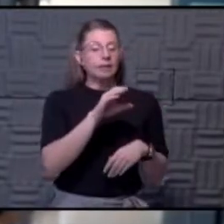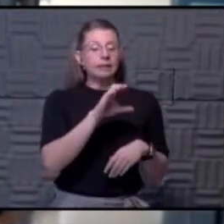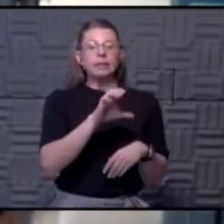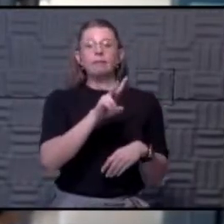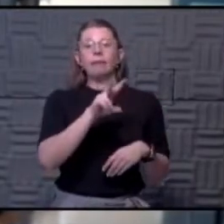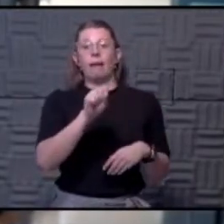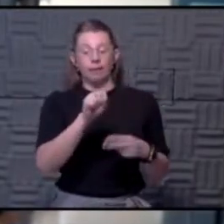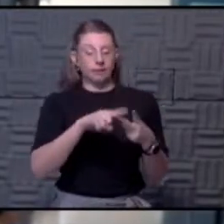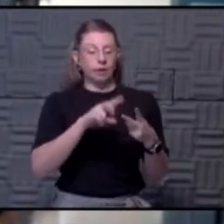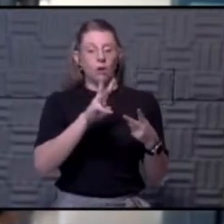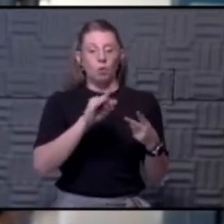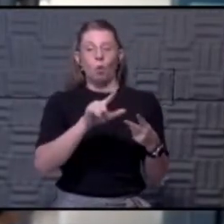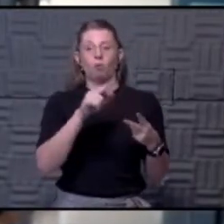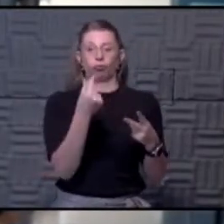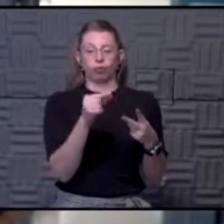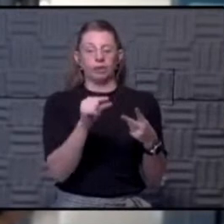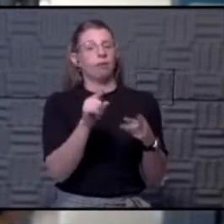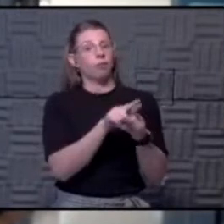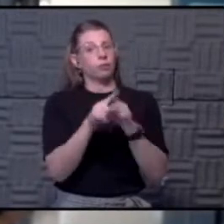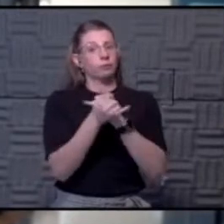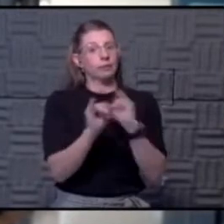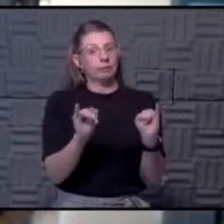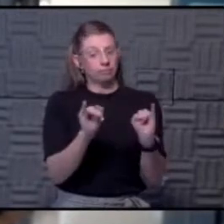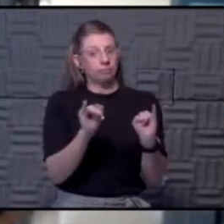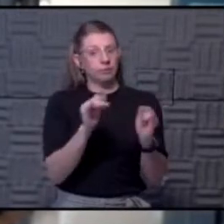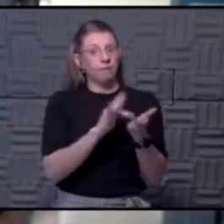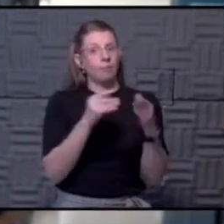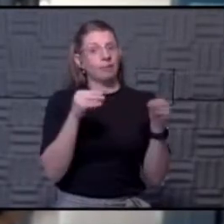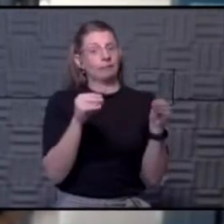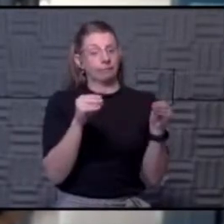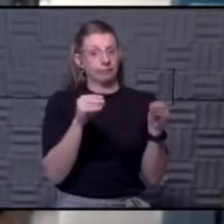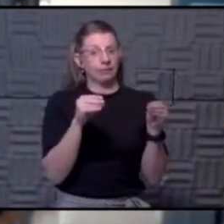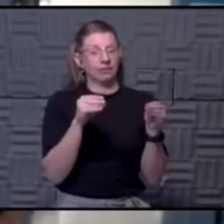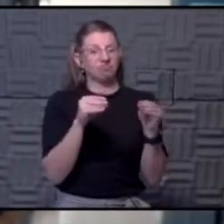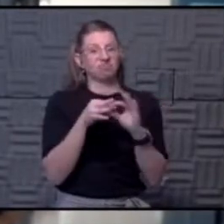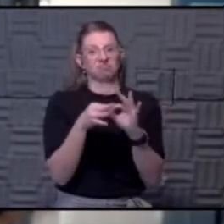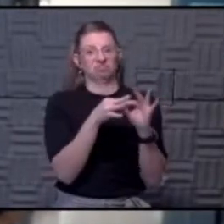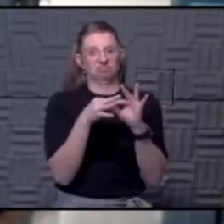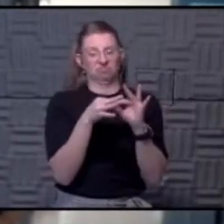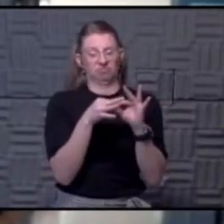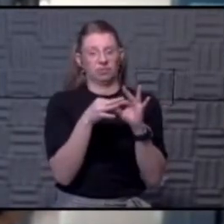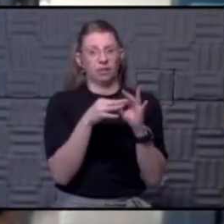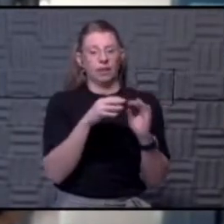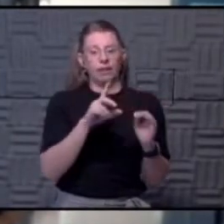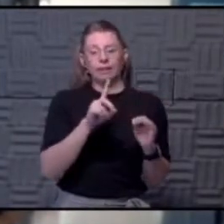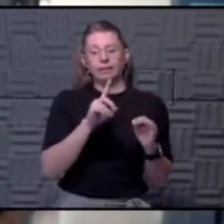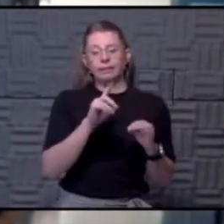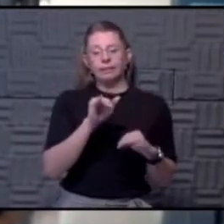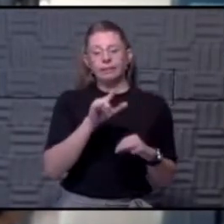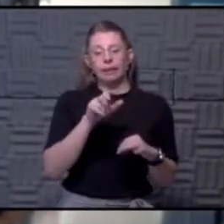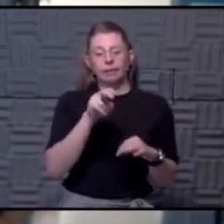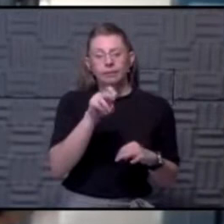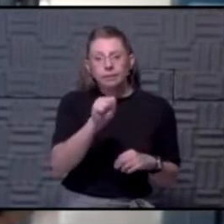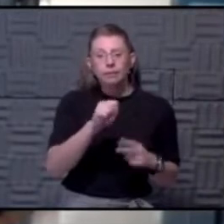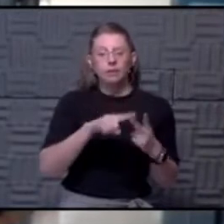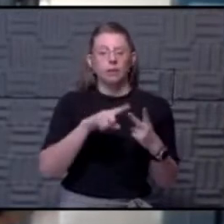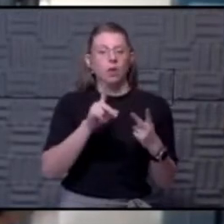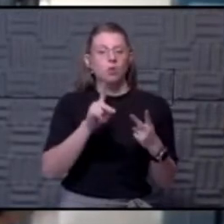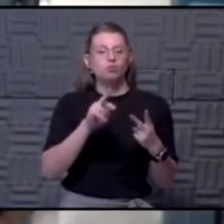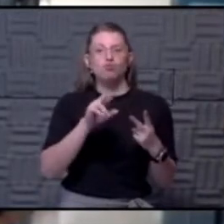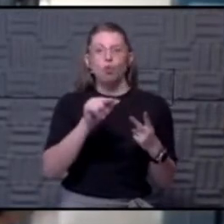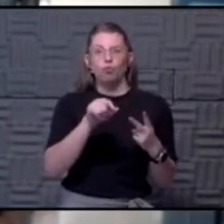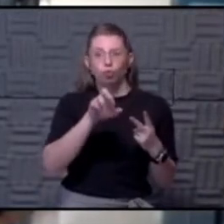there's also a lot of the independent pharmacies that are part of an independent pharmacy network, Dillon's, Kroger's, and those kind of things as well.